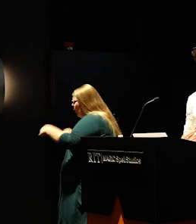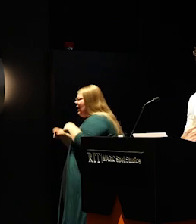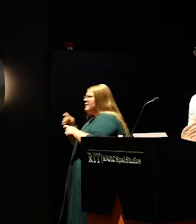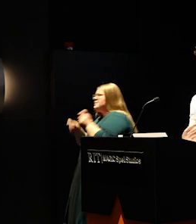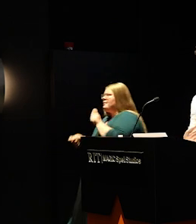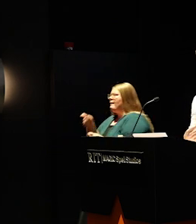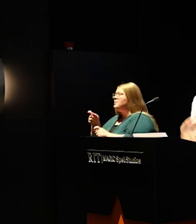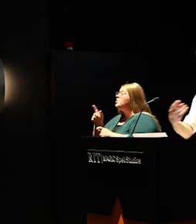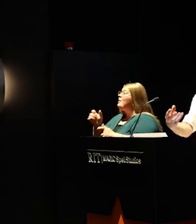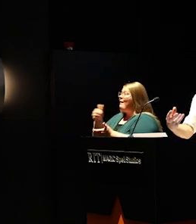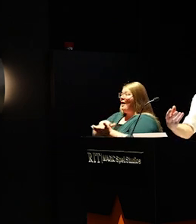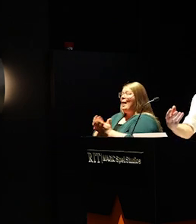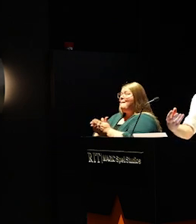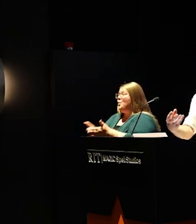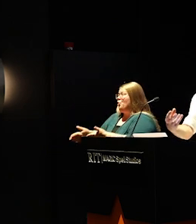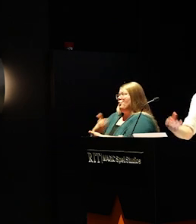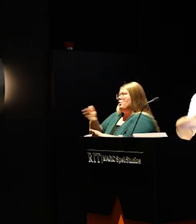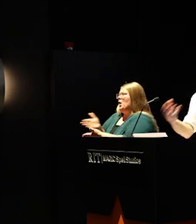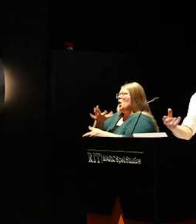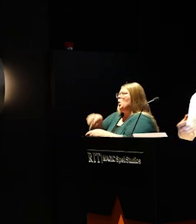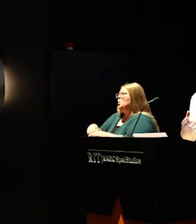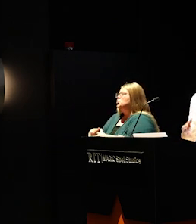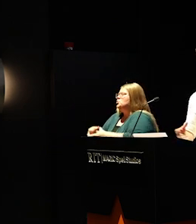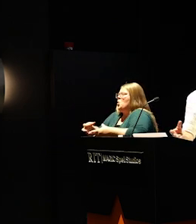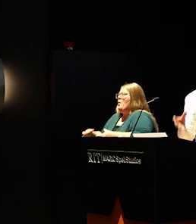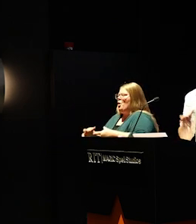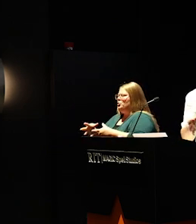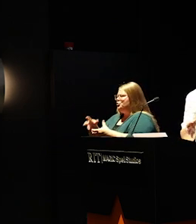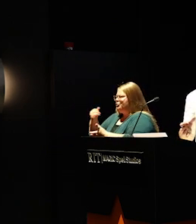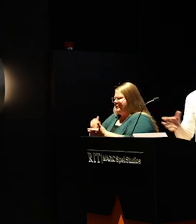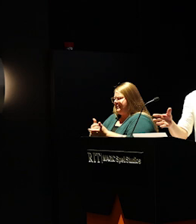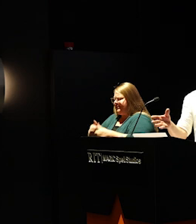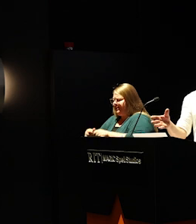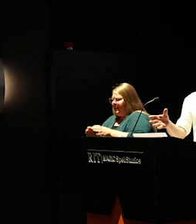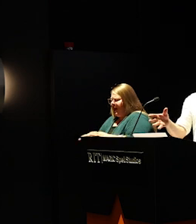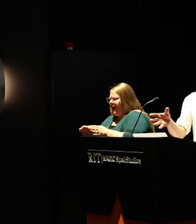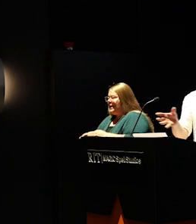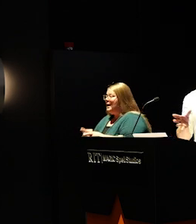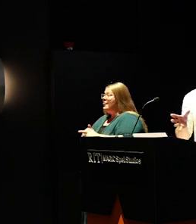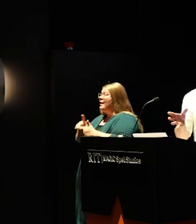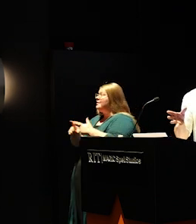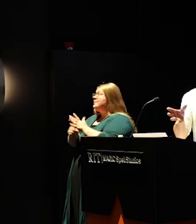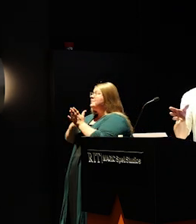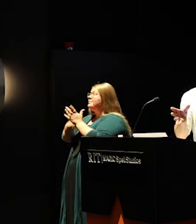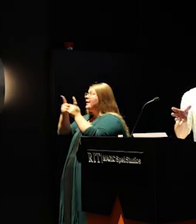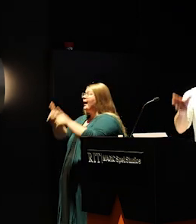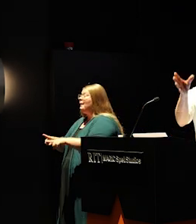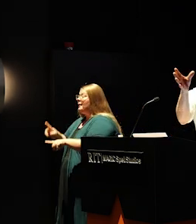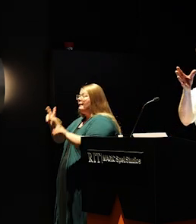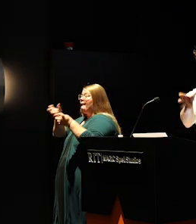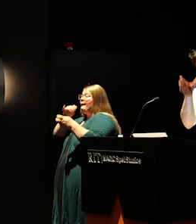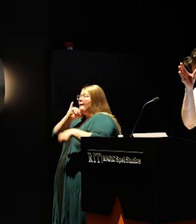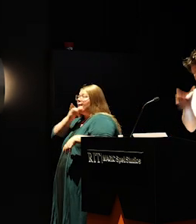things, it had a lot of accidents. Example, we thought as the designers